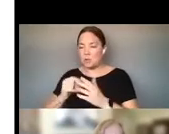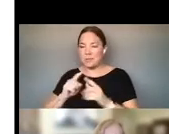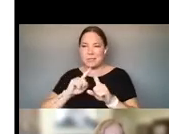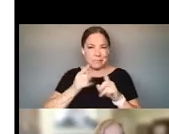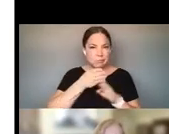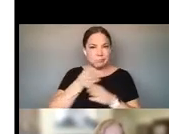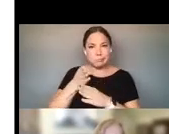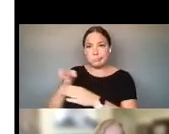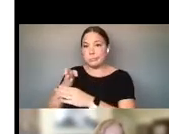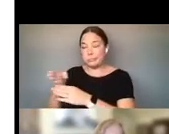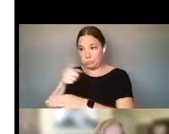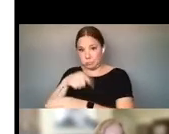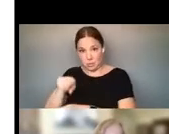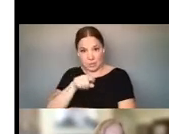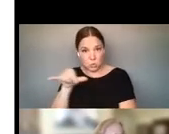eligible for support?